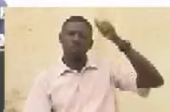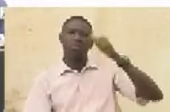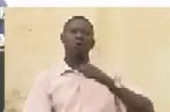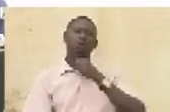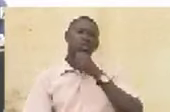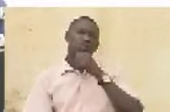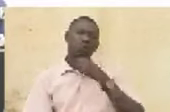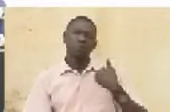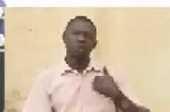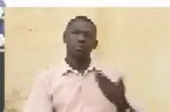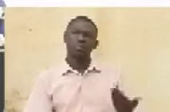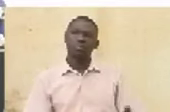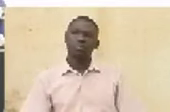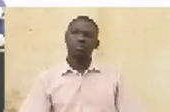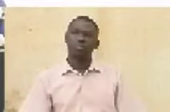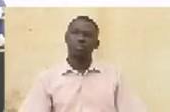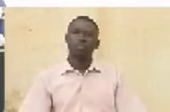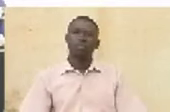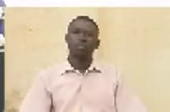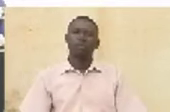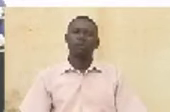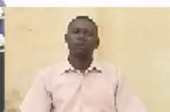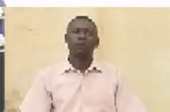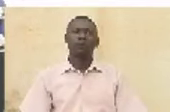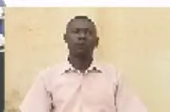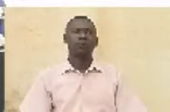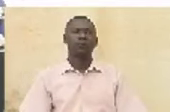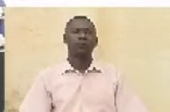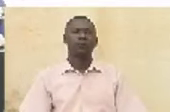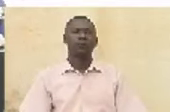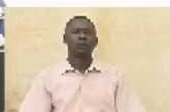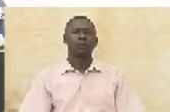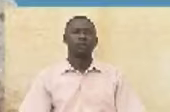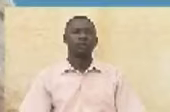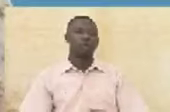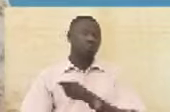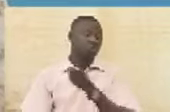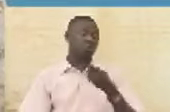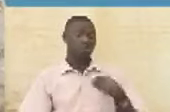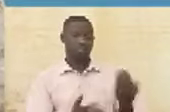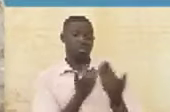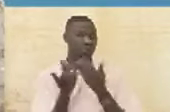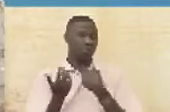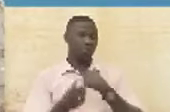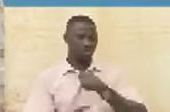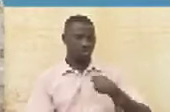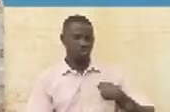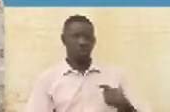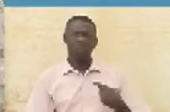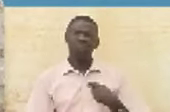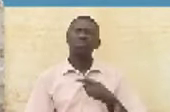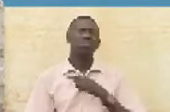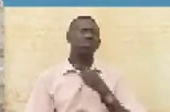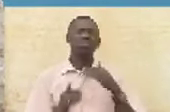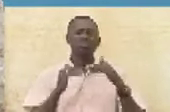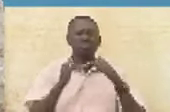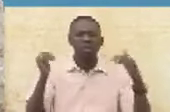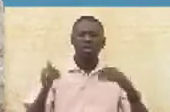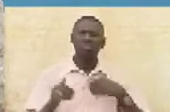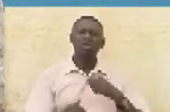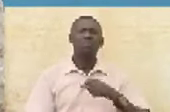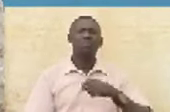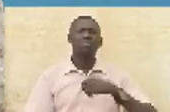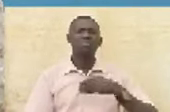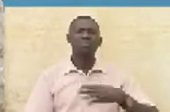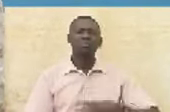bala mollem ba min kan ku ko le fo tan tin mama ngo fulango. Well, those who bathe us are just the age mates of our